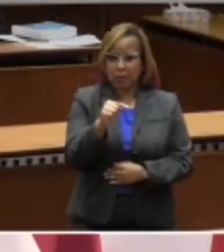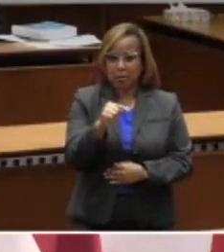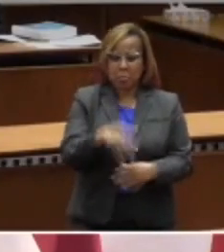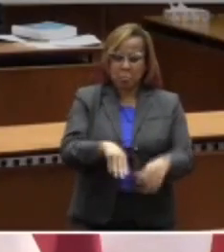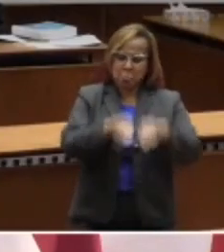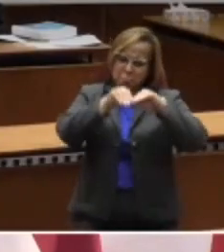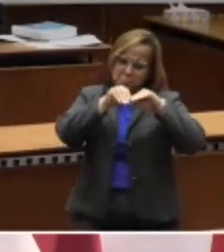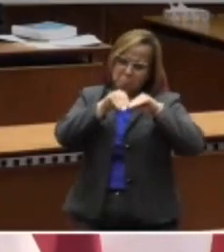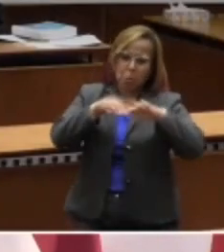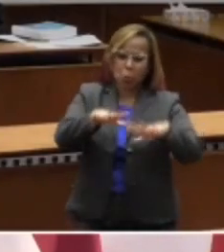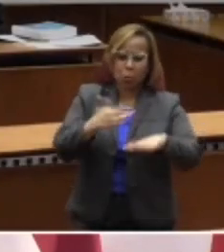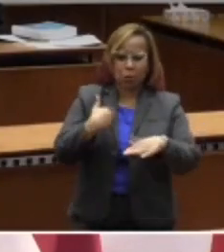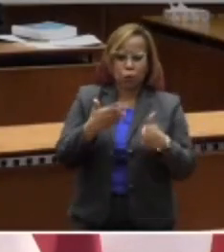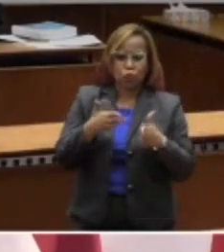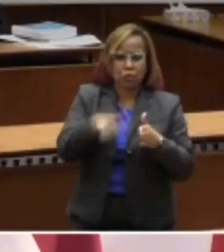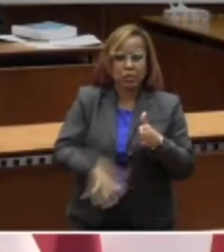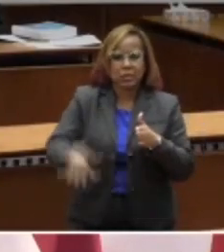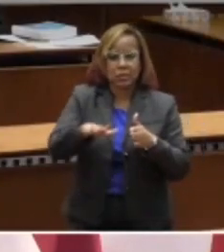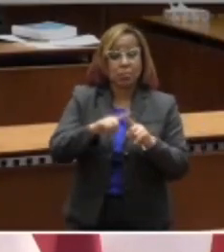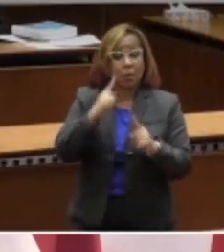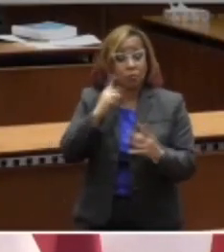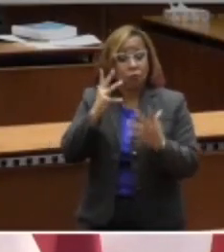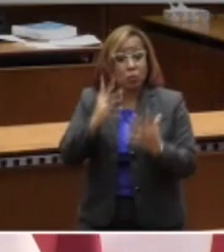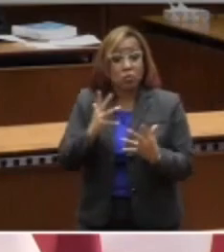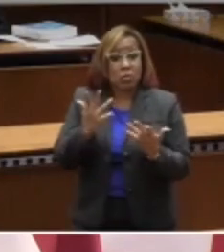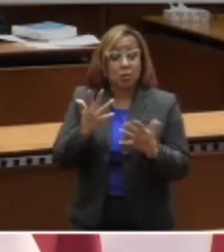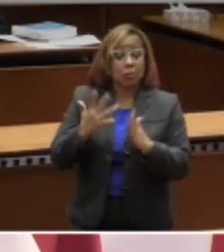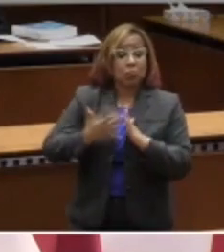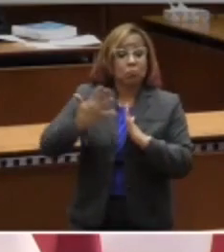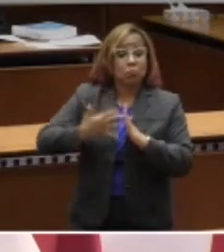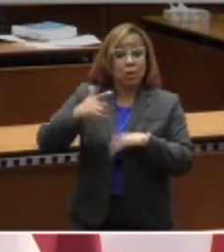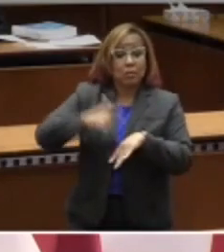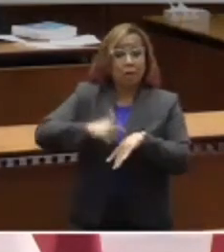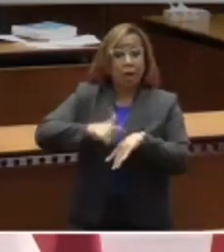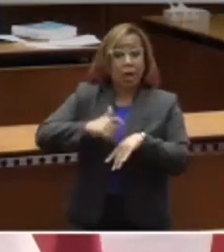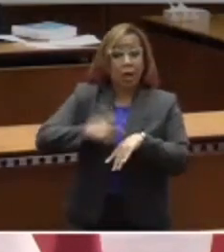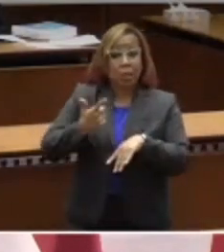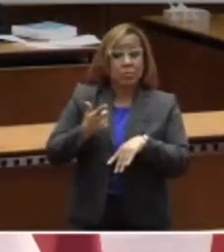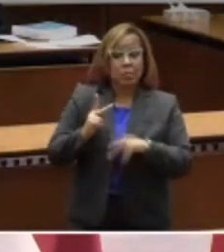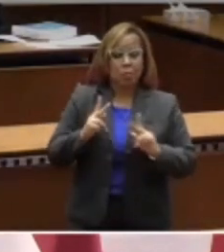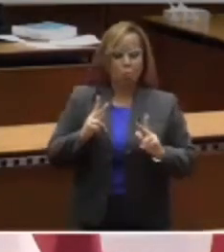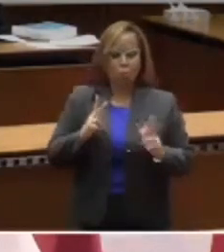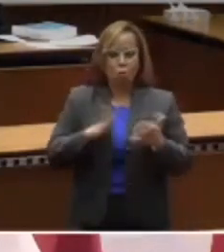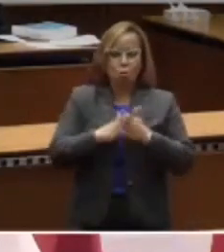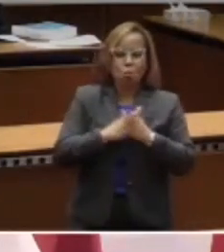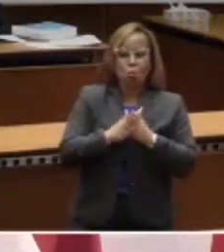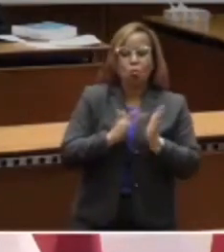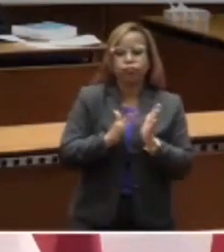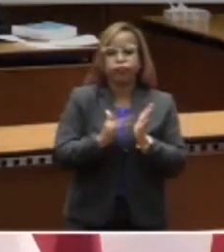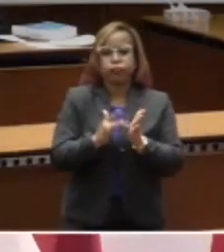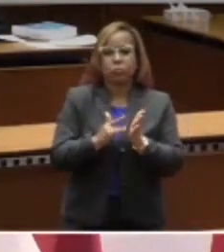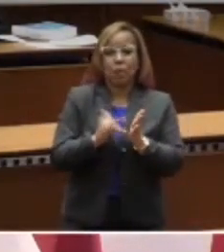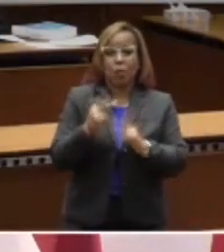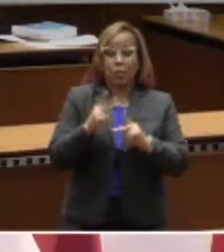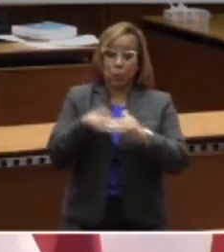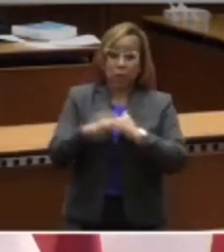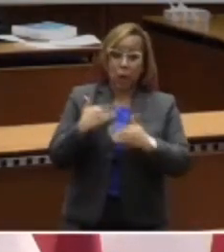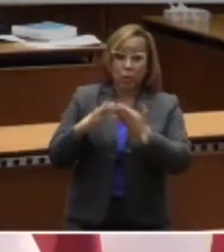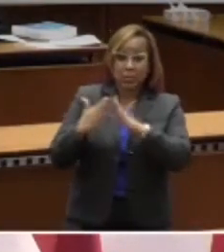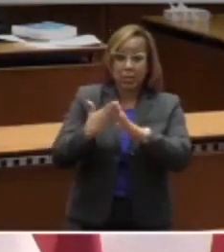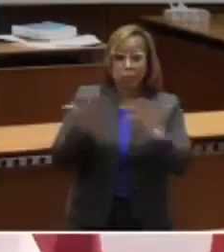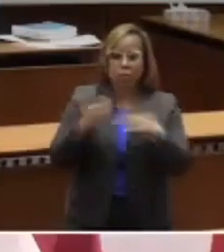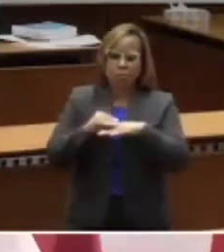permeated our streets. But unfortunately, at times, it got hijacked by others who came to our city to